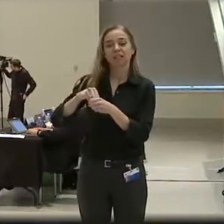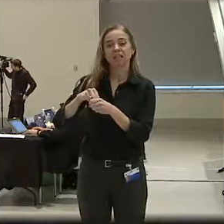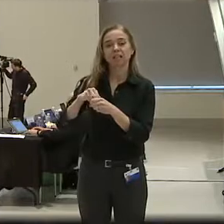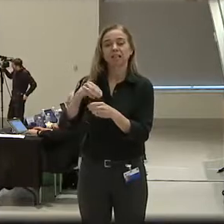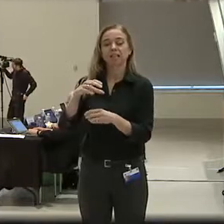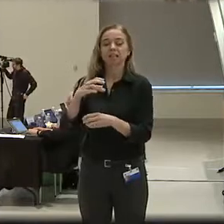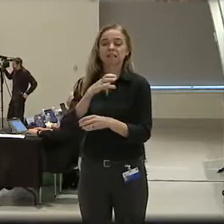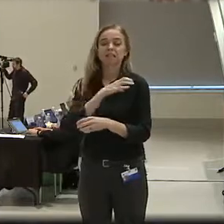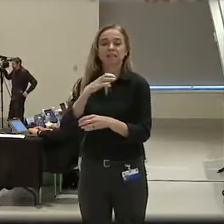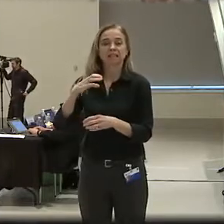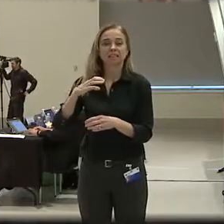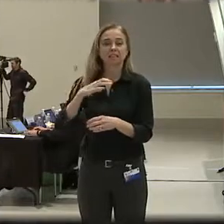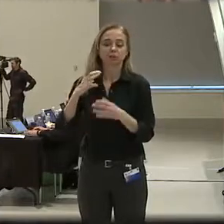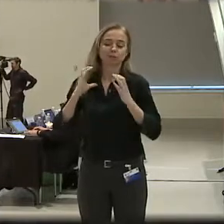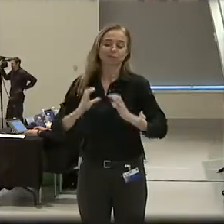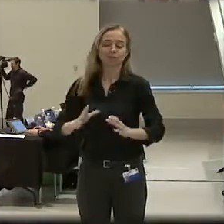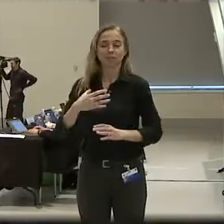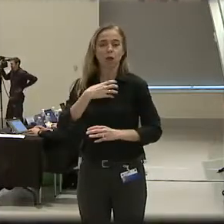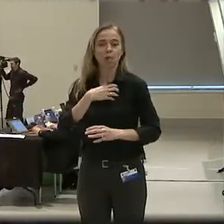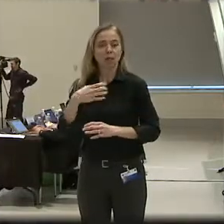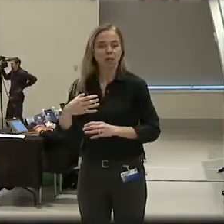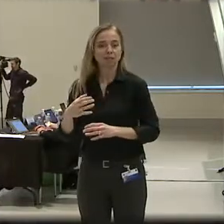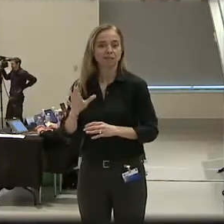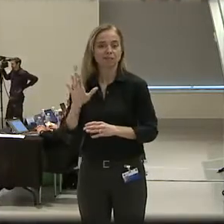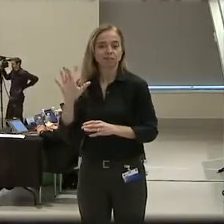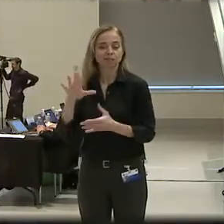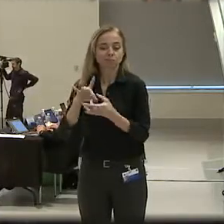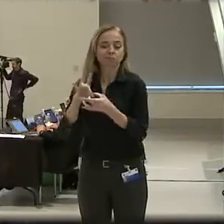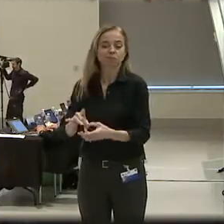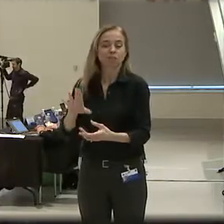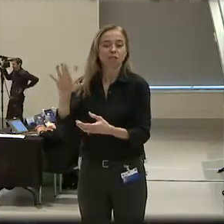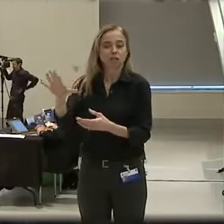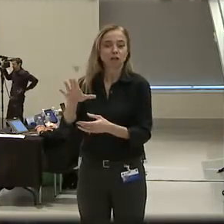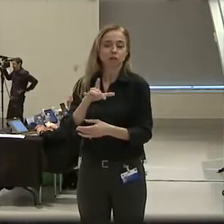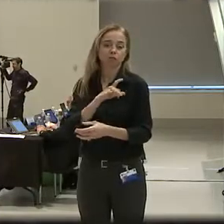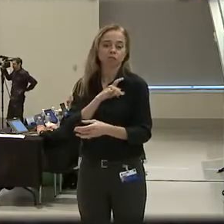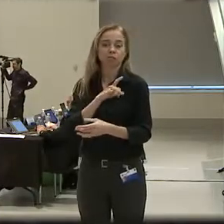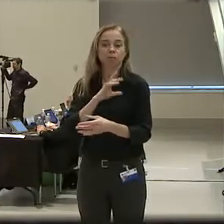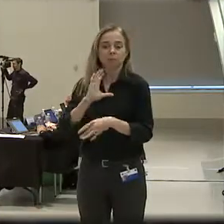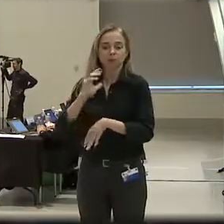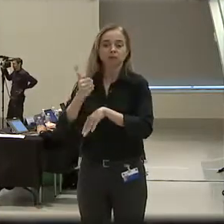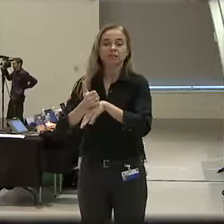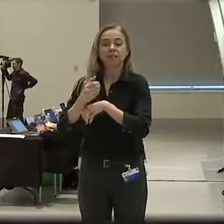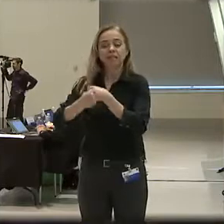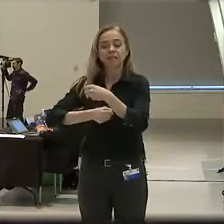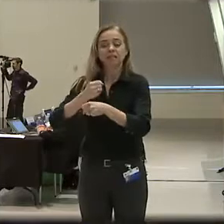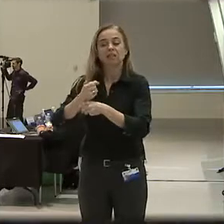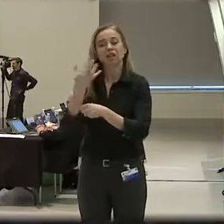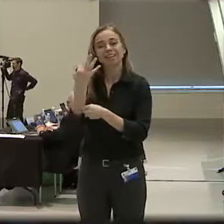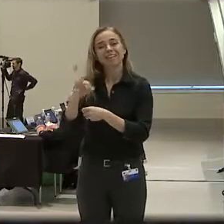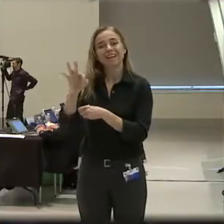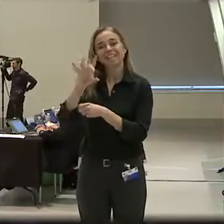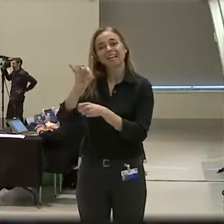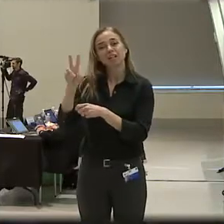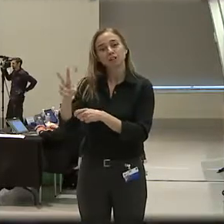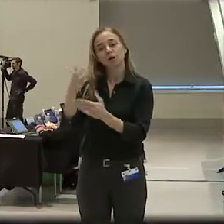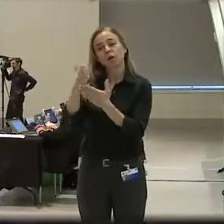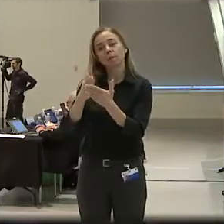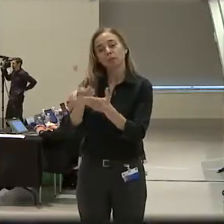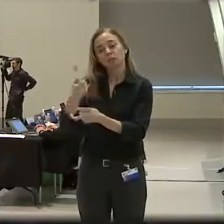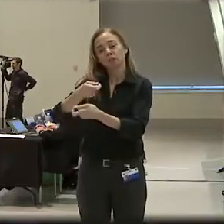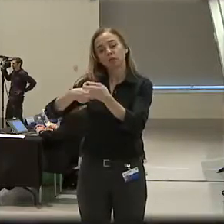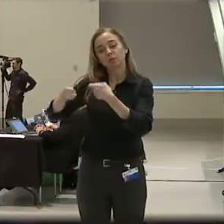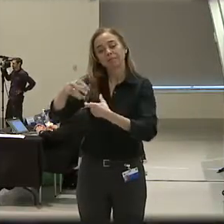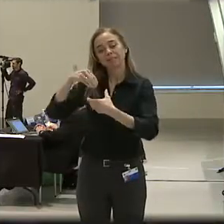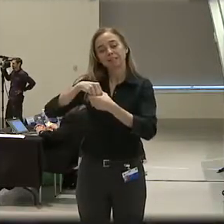Complaints is tied directly to the staffing levels of the police department. That office was created in 1982, and it largely replaced the internal affairs